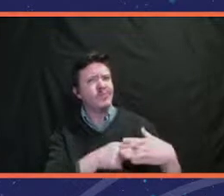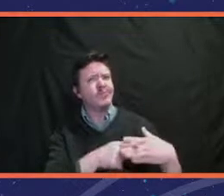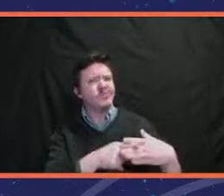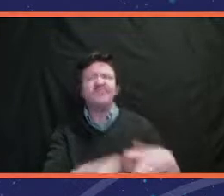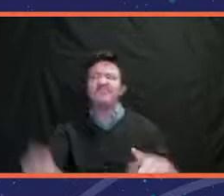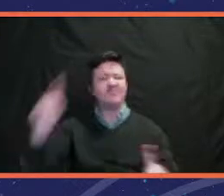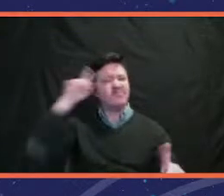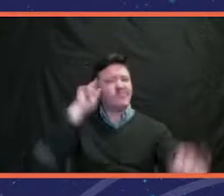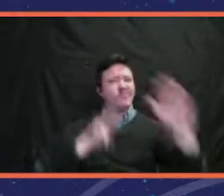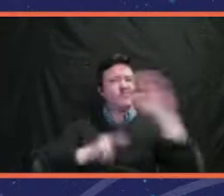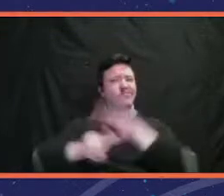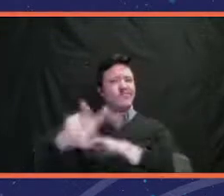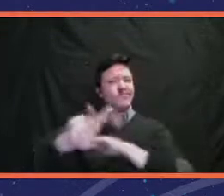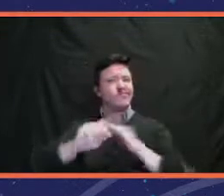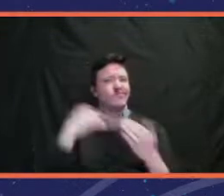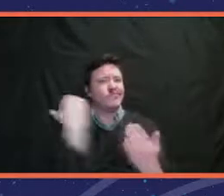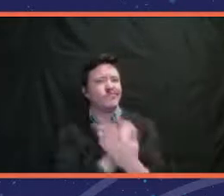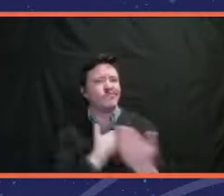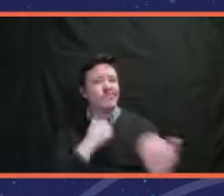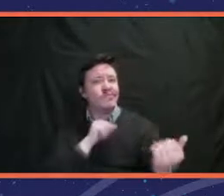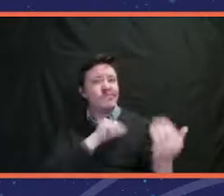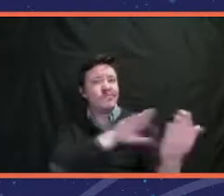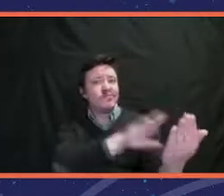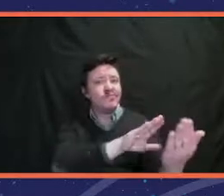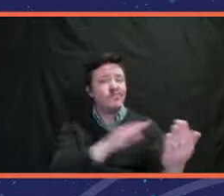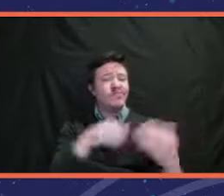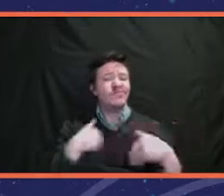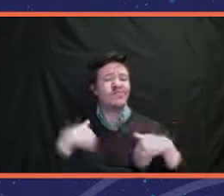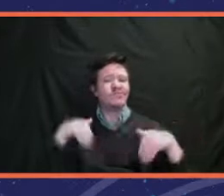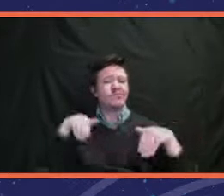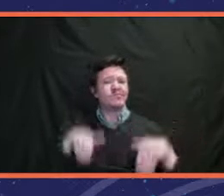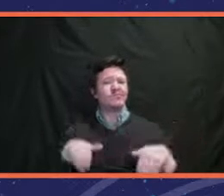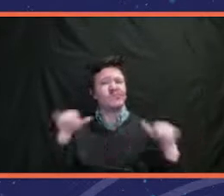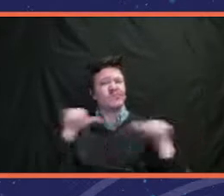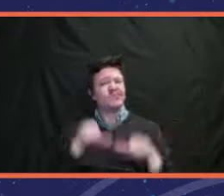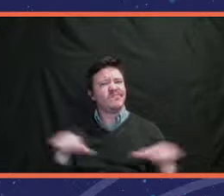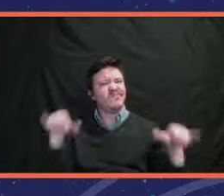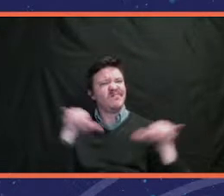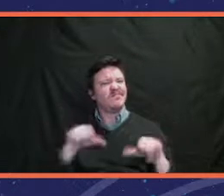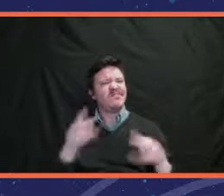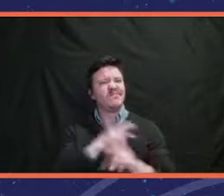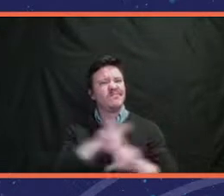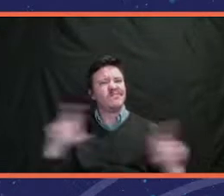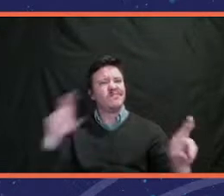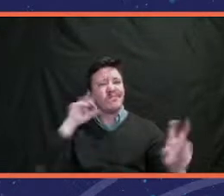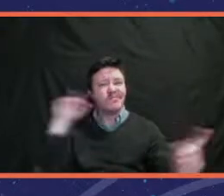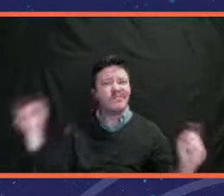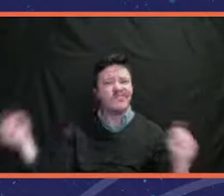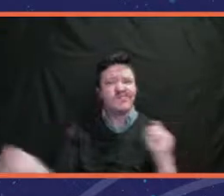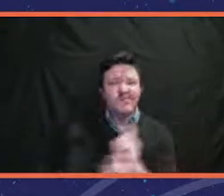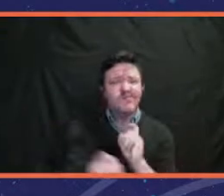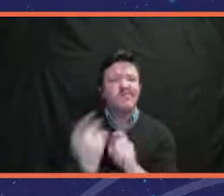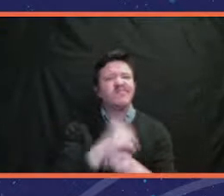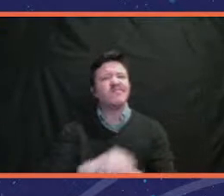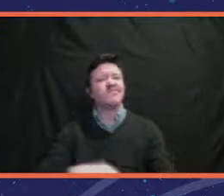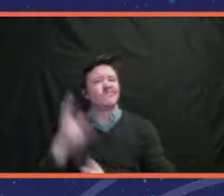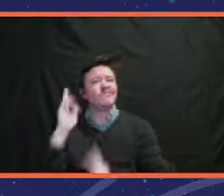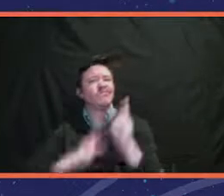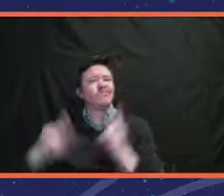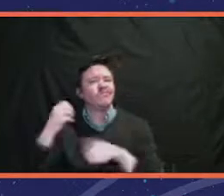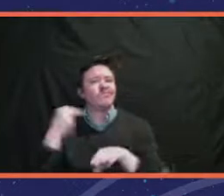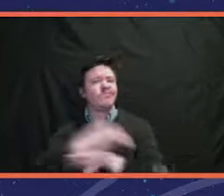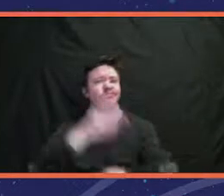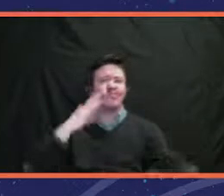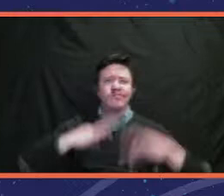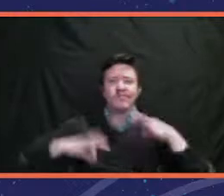it's the beginning. I ain't going back to normal cause I'm ready for change. Rearrange your whole dynamic, people over profits, no more profits over planet. Normal was grinding,